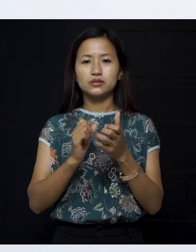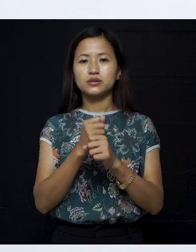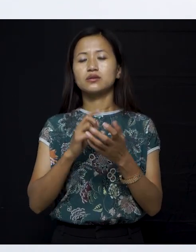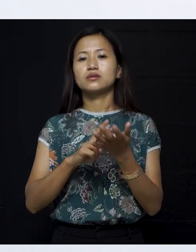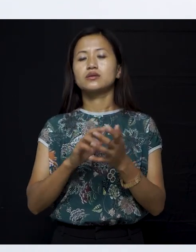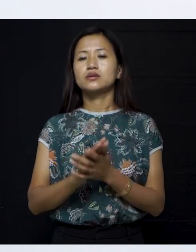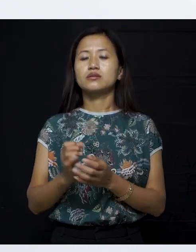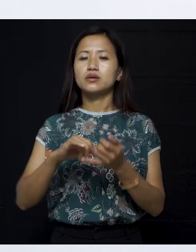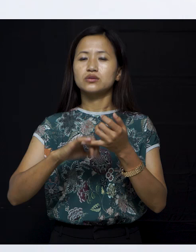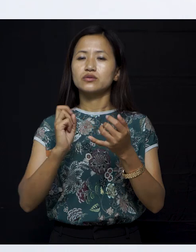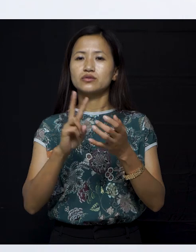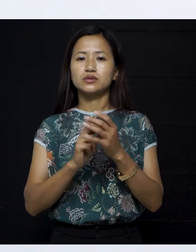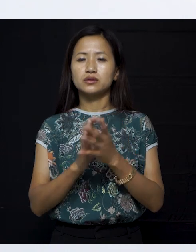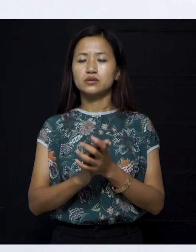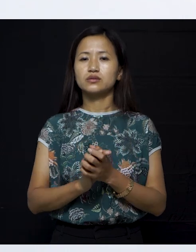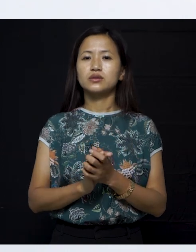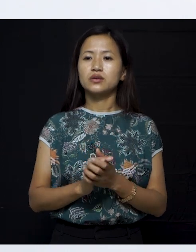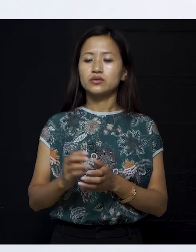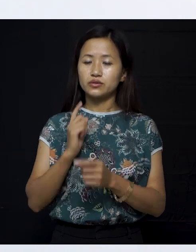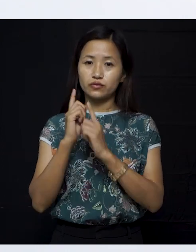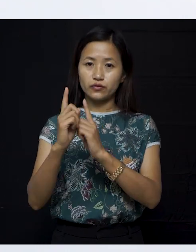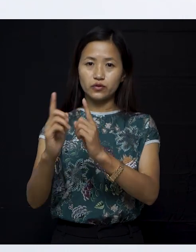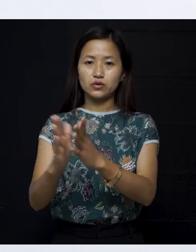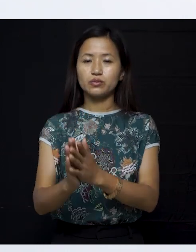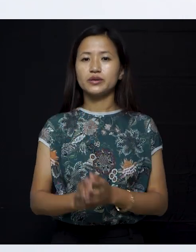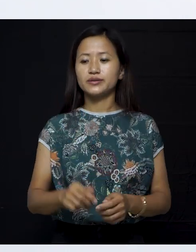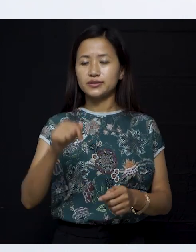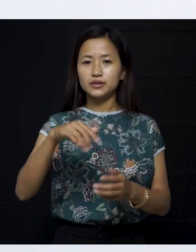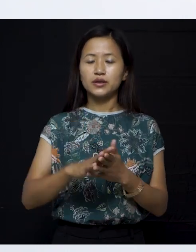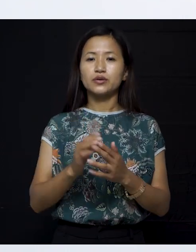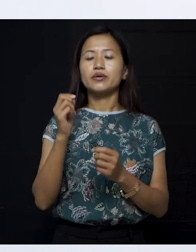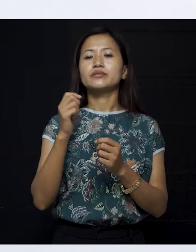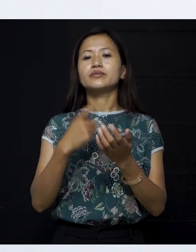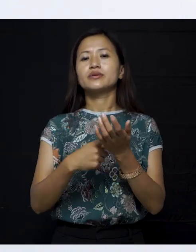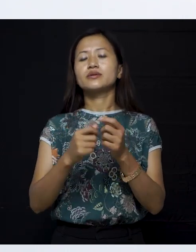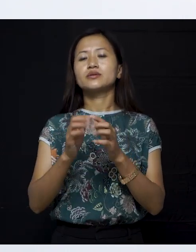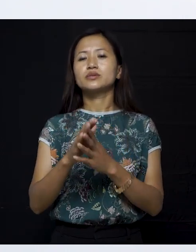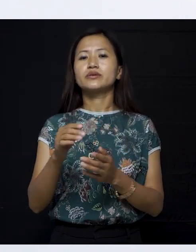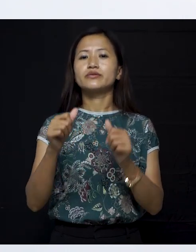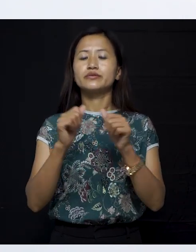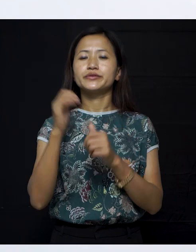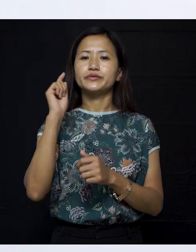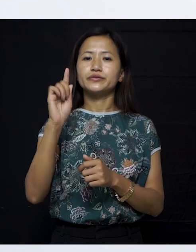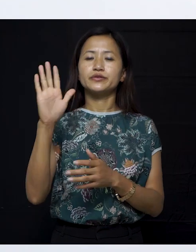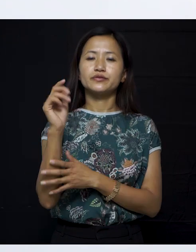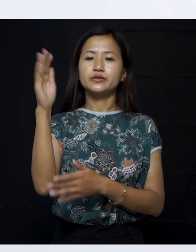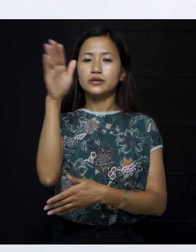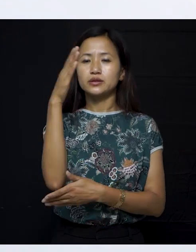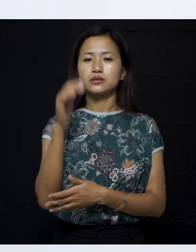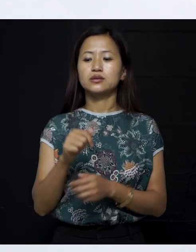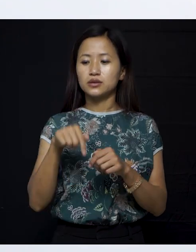then sovereign came, then followed by republic. So with the help of this constitution, India is sharing a